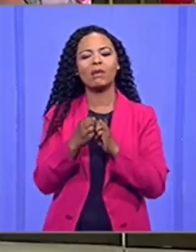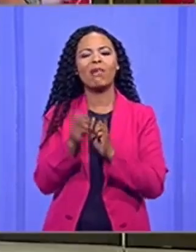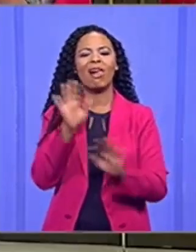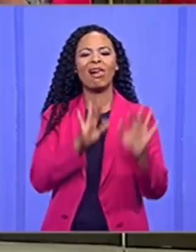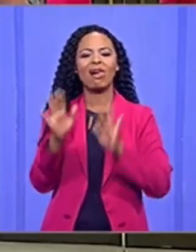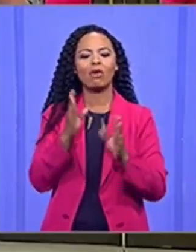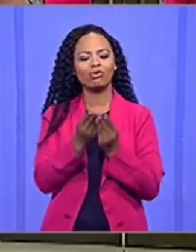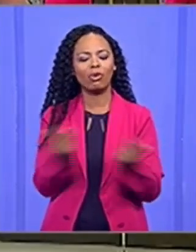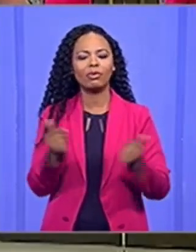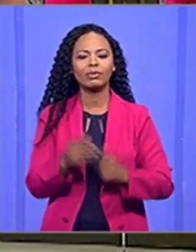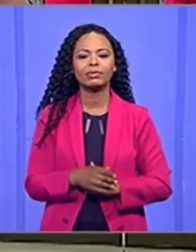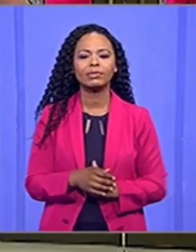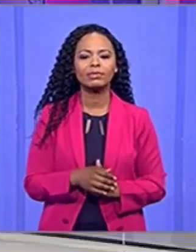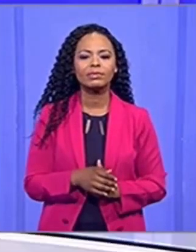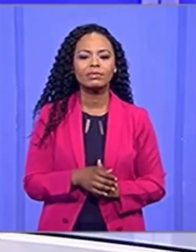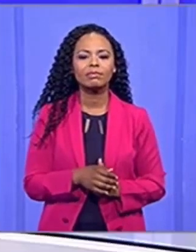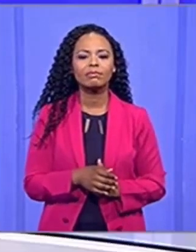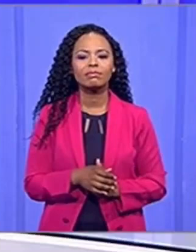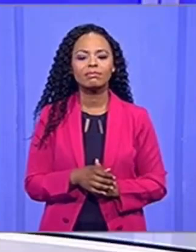loago.